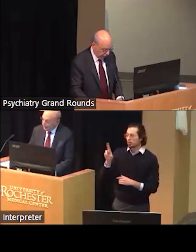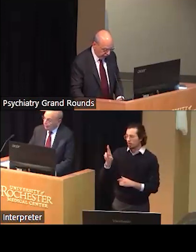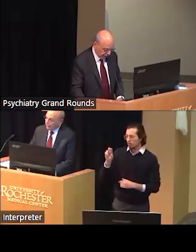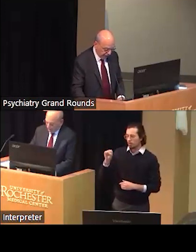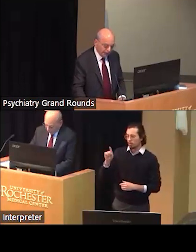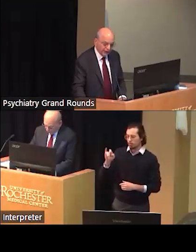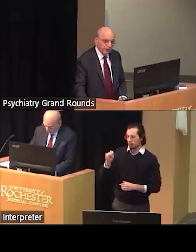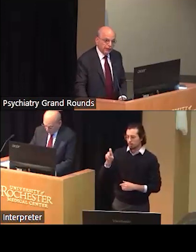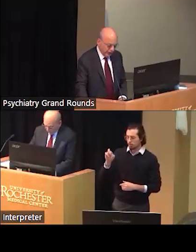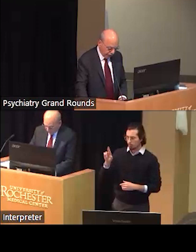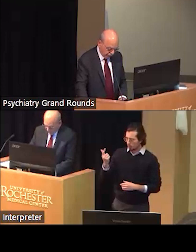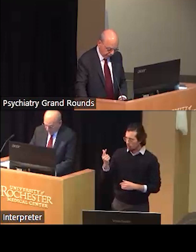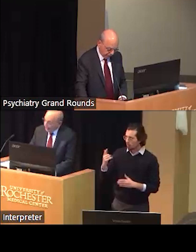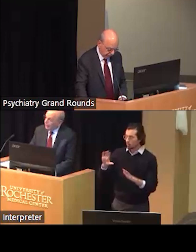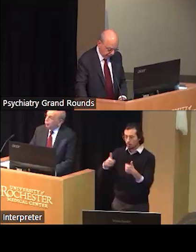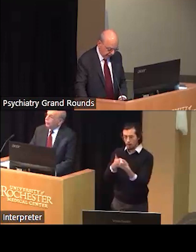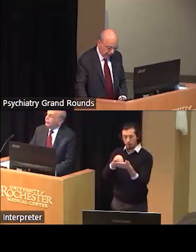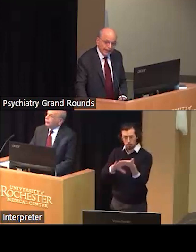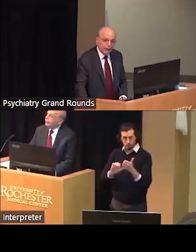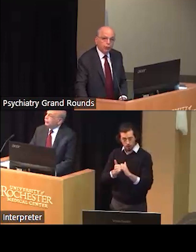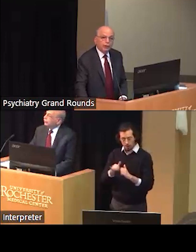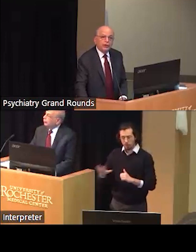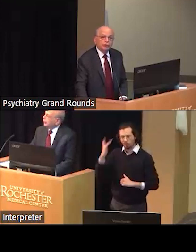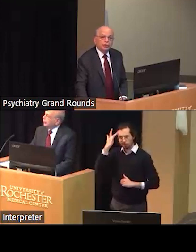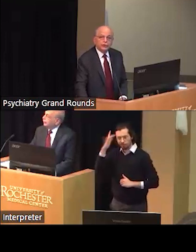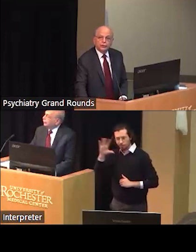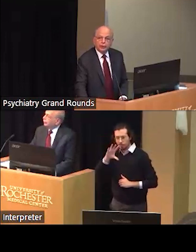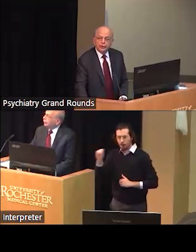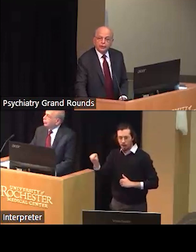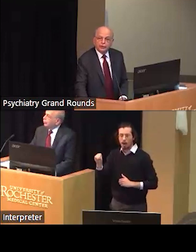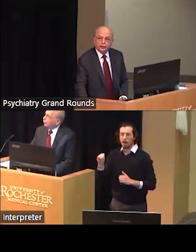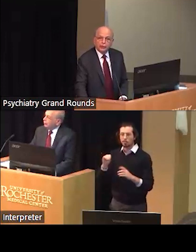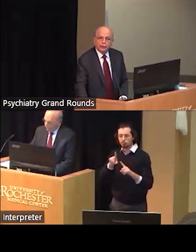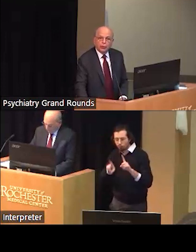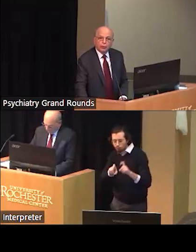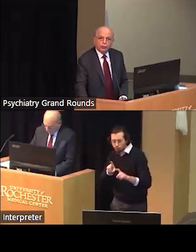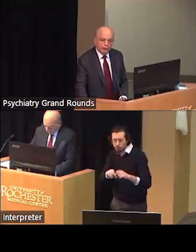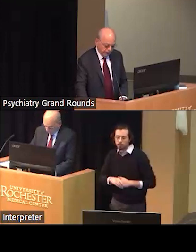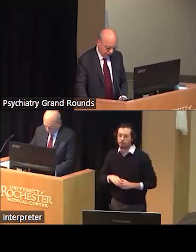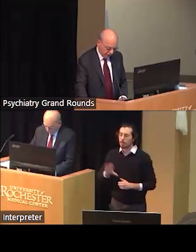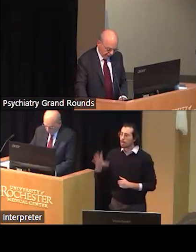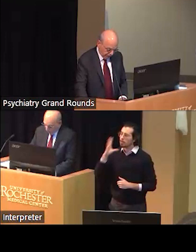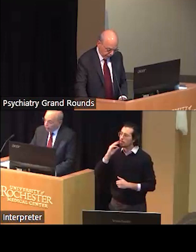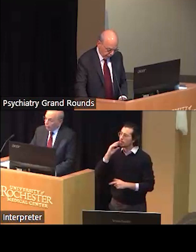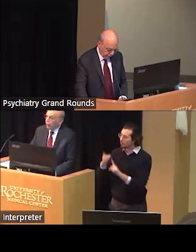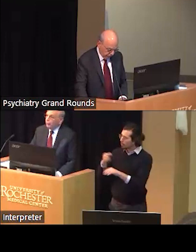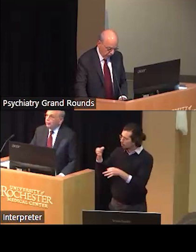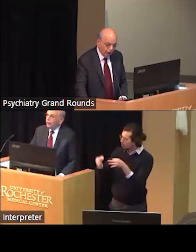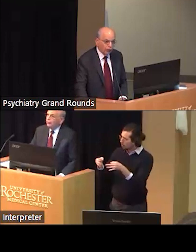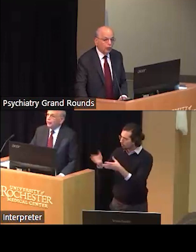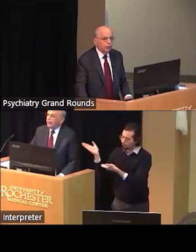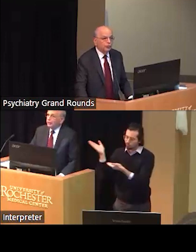students with his intellect and imagination. He brought his rich experiences from the courtroom into the